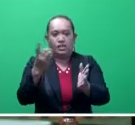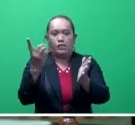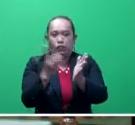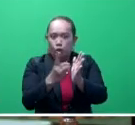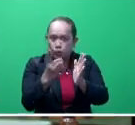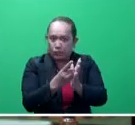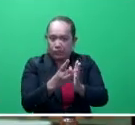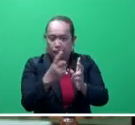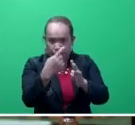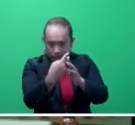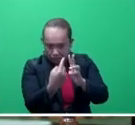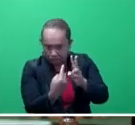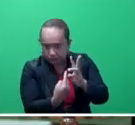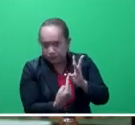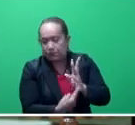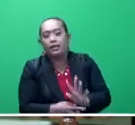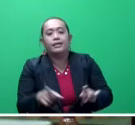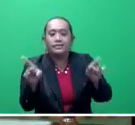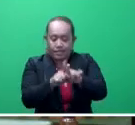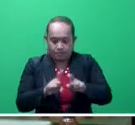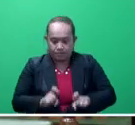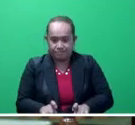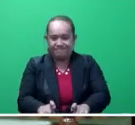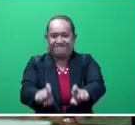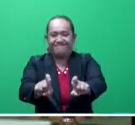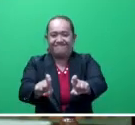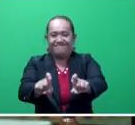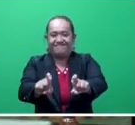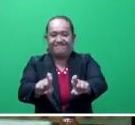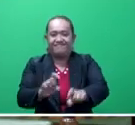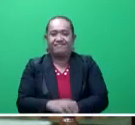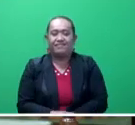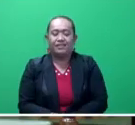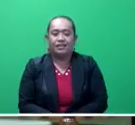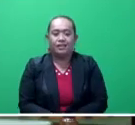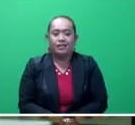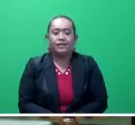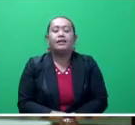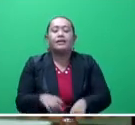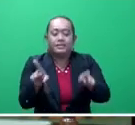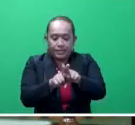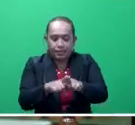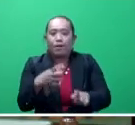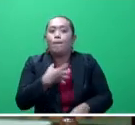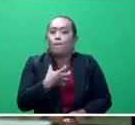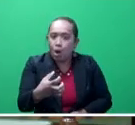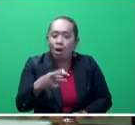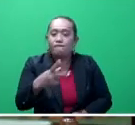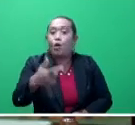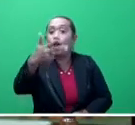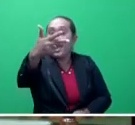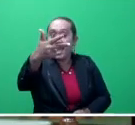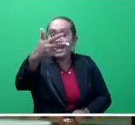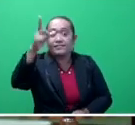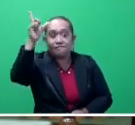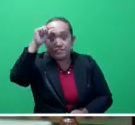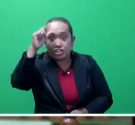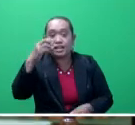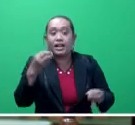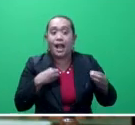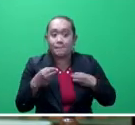these competitive measures will be maintained through this budget. We'll also be doing much more to aid Fijian companies of all